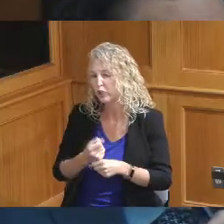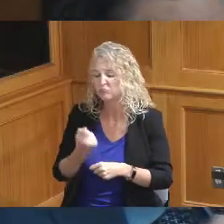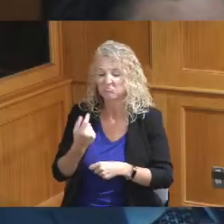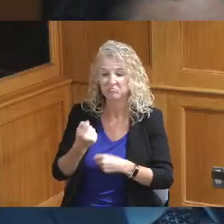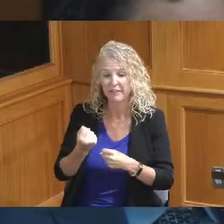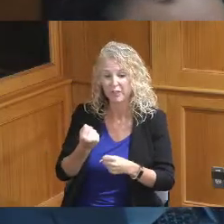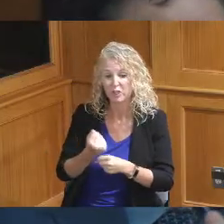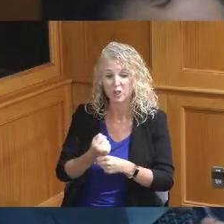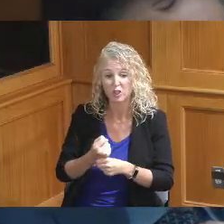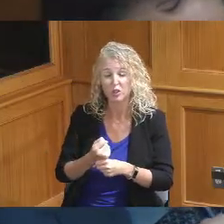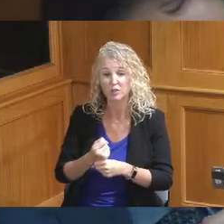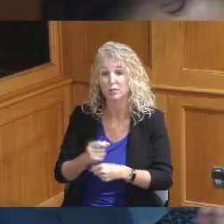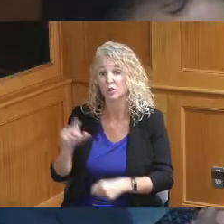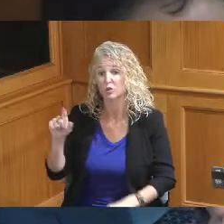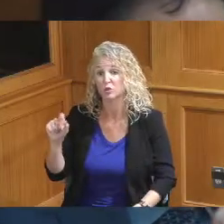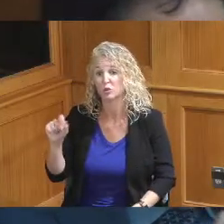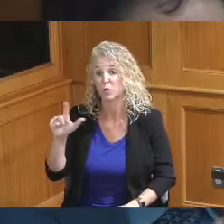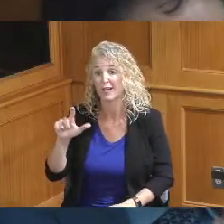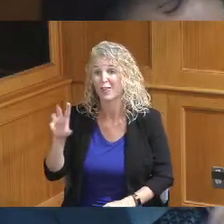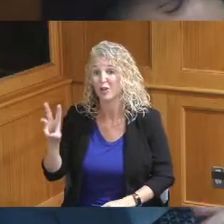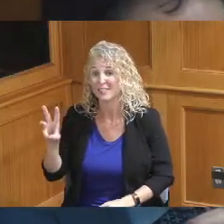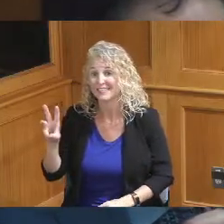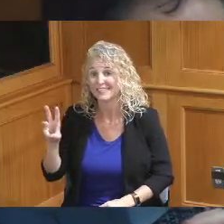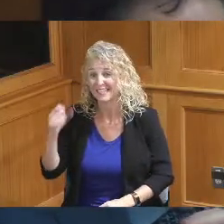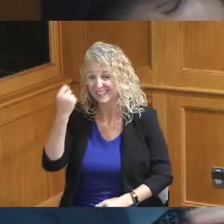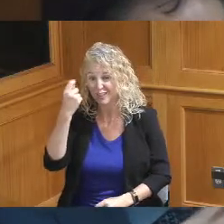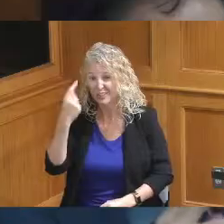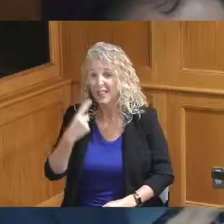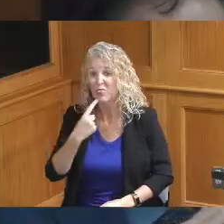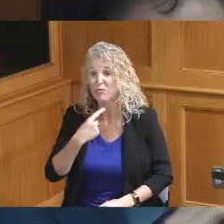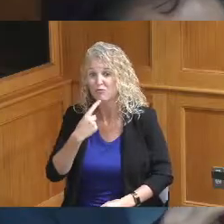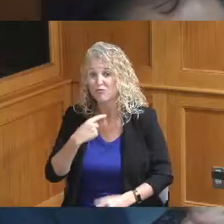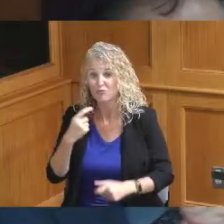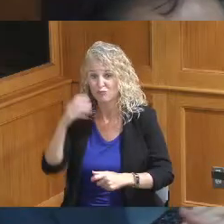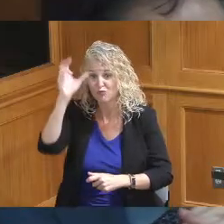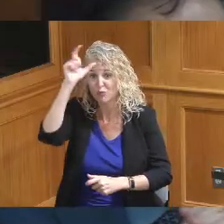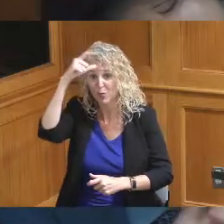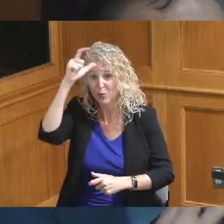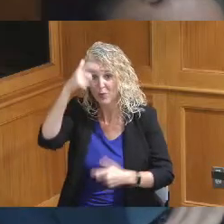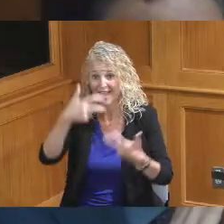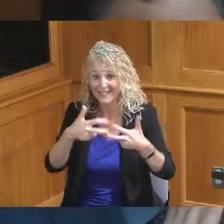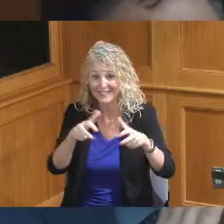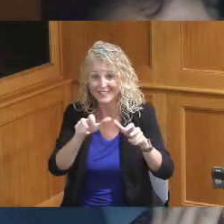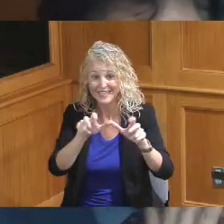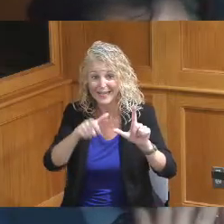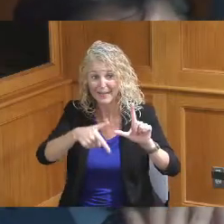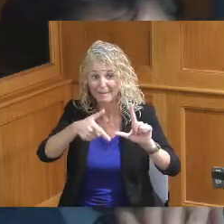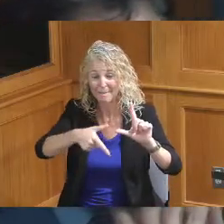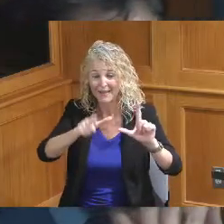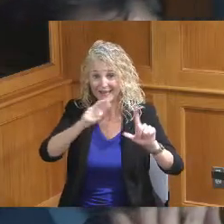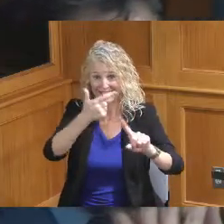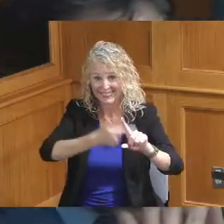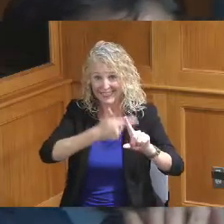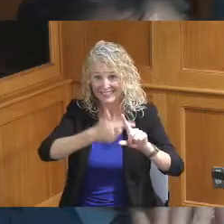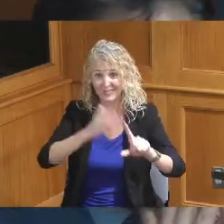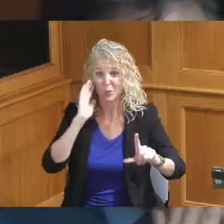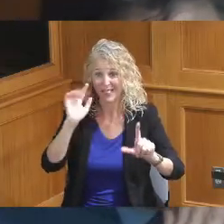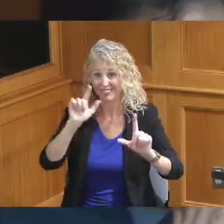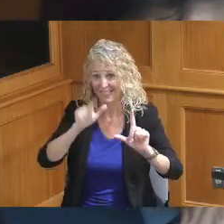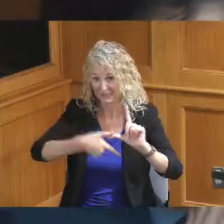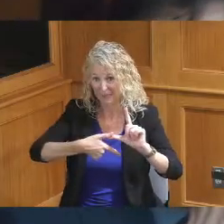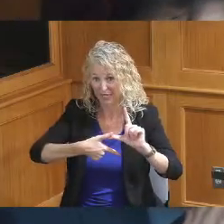years, 2036, the Cincinnati Reds lease will be expiring over at the Great American